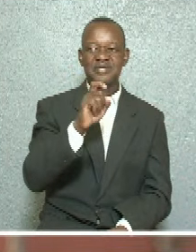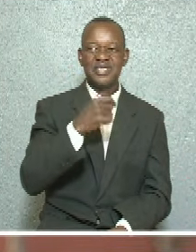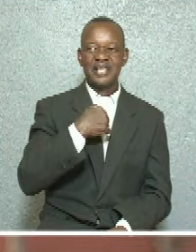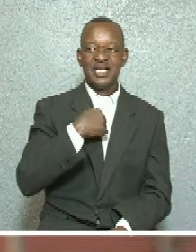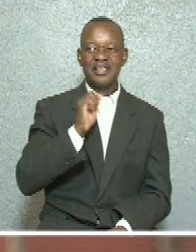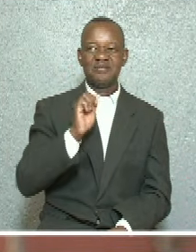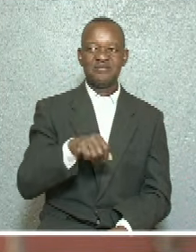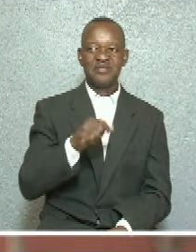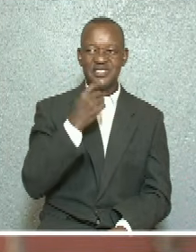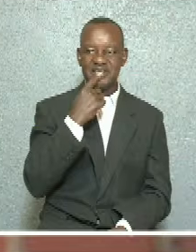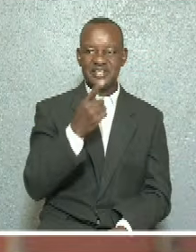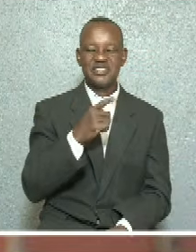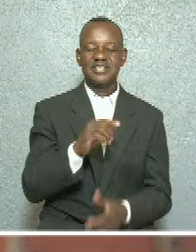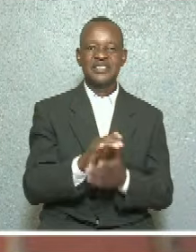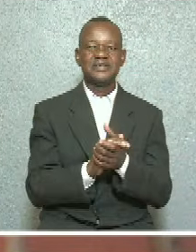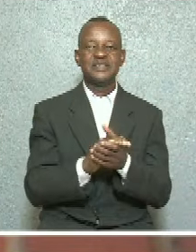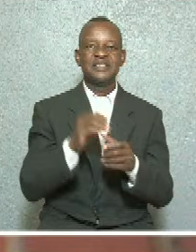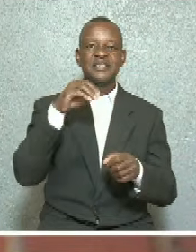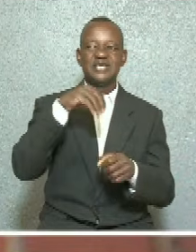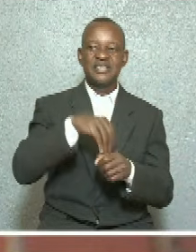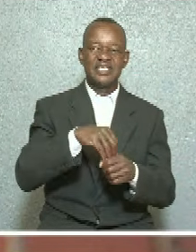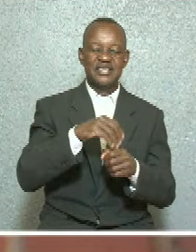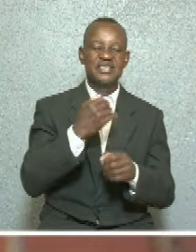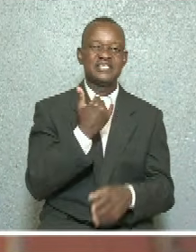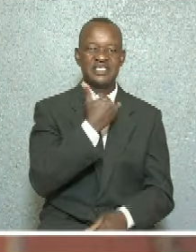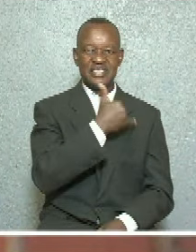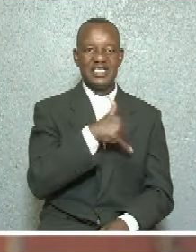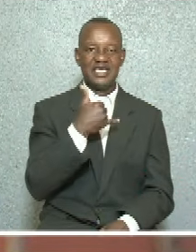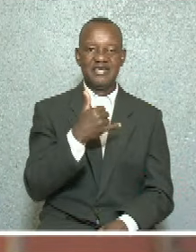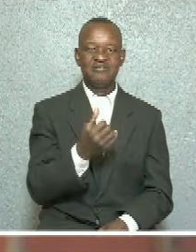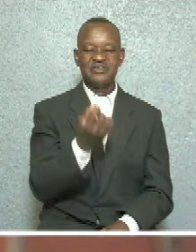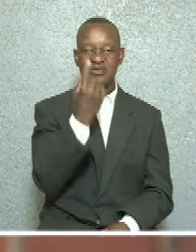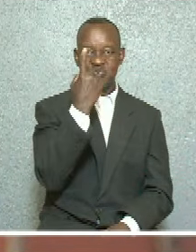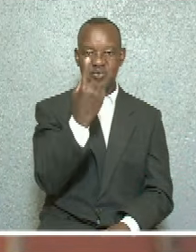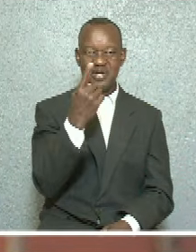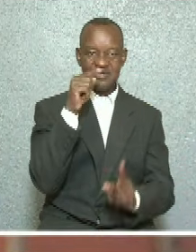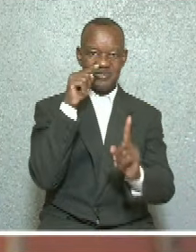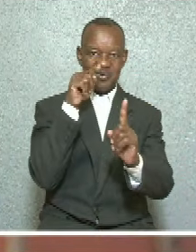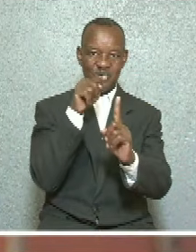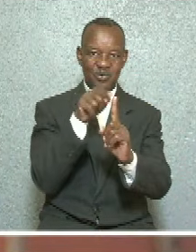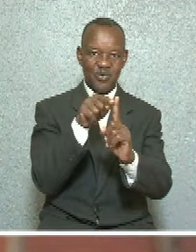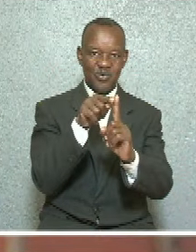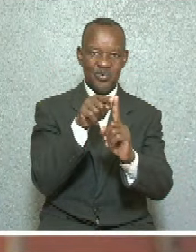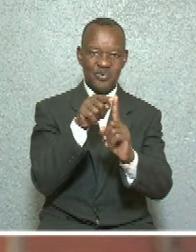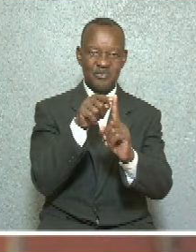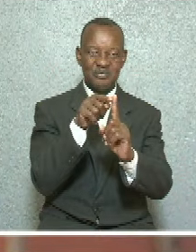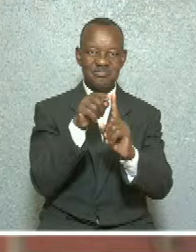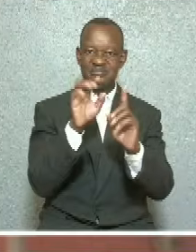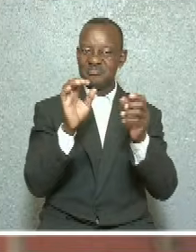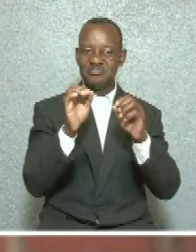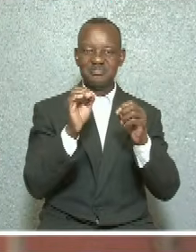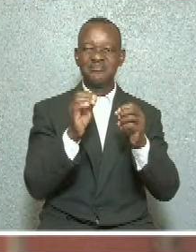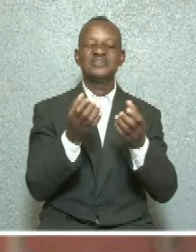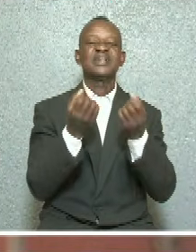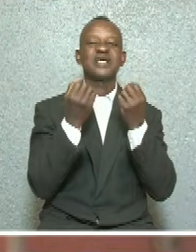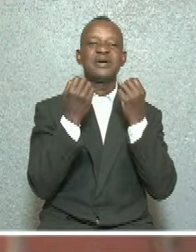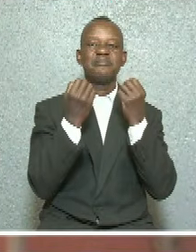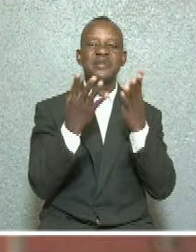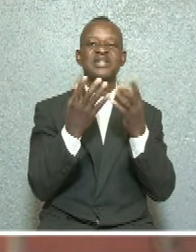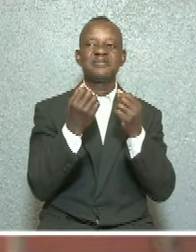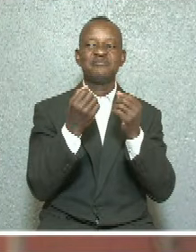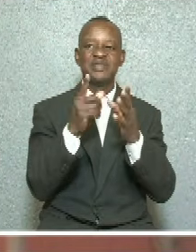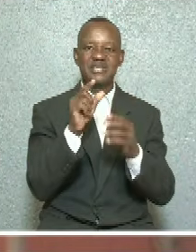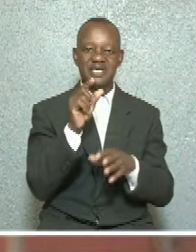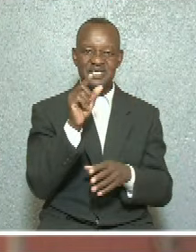there's usually never really one goal. Probably one big goal, but it comprises of many small goals